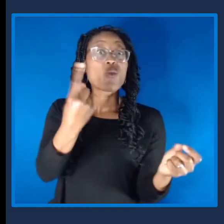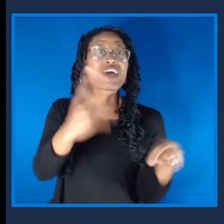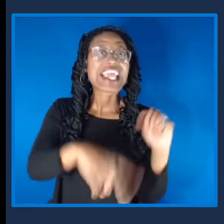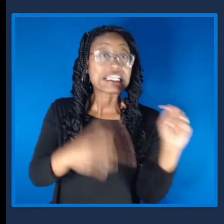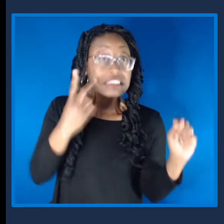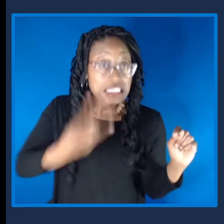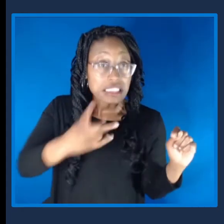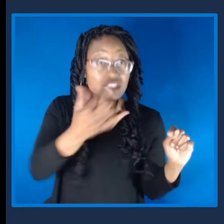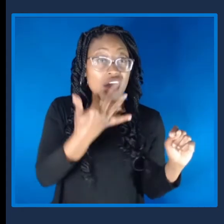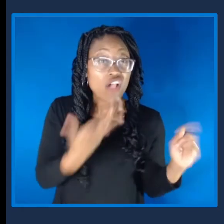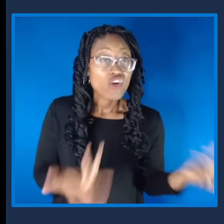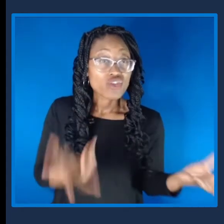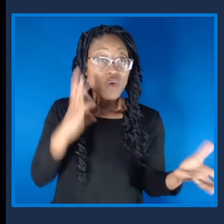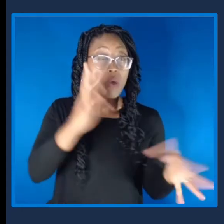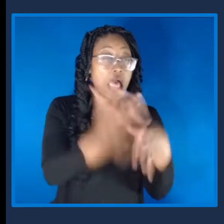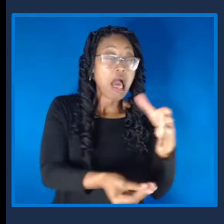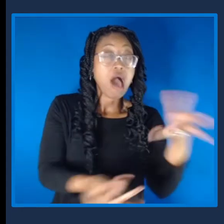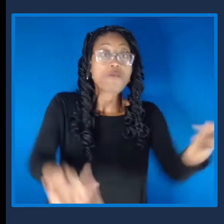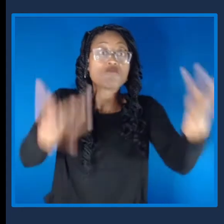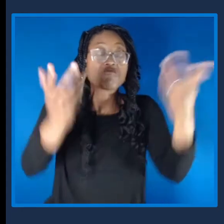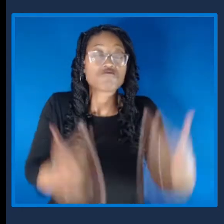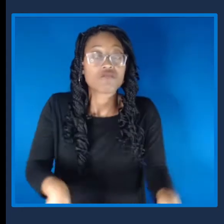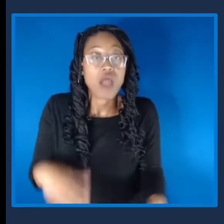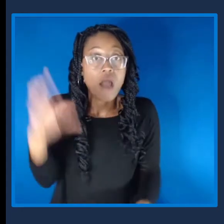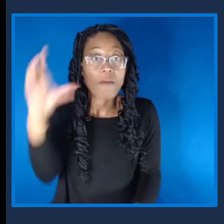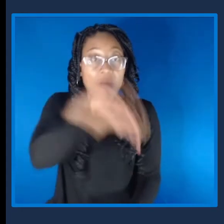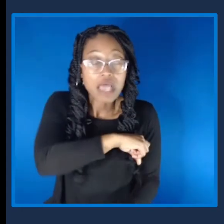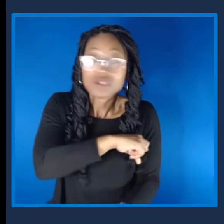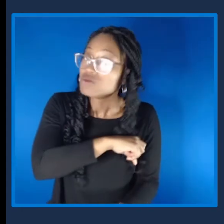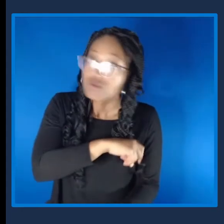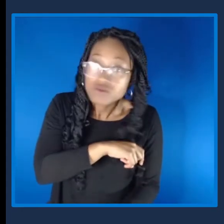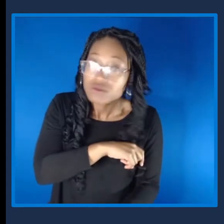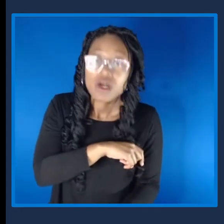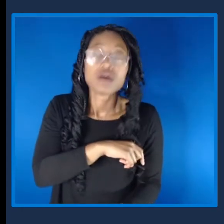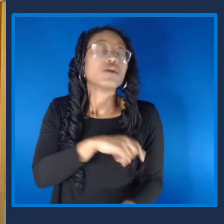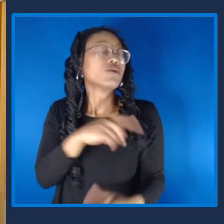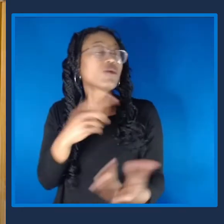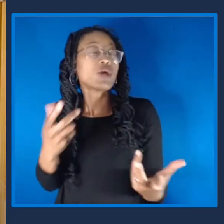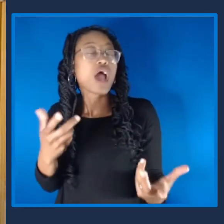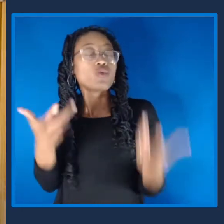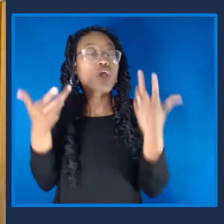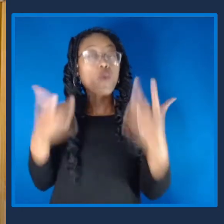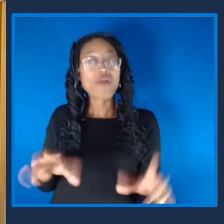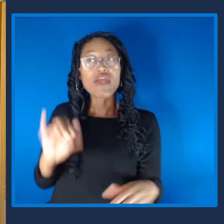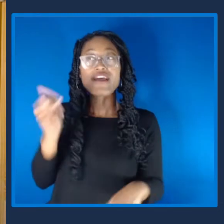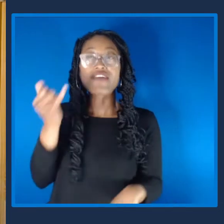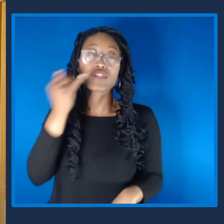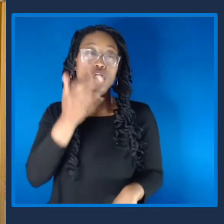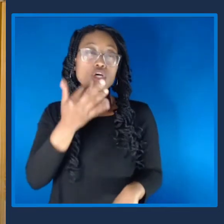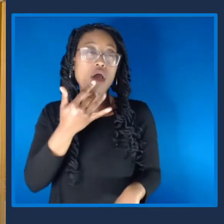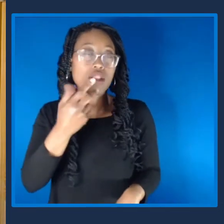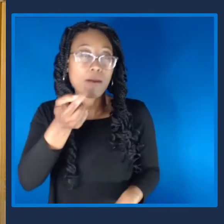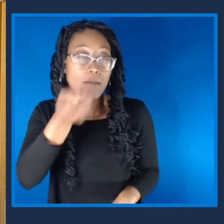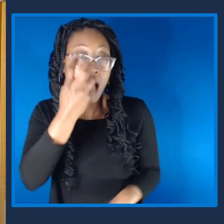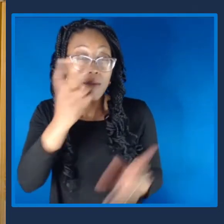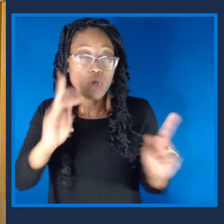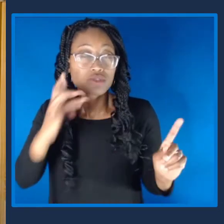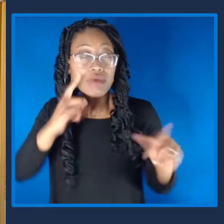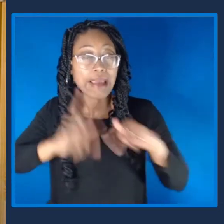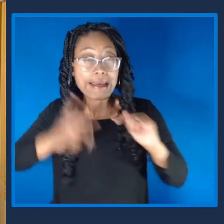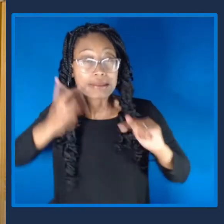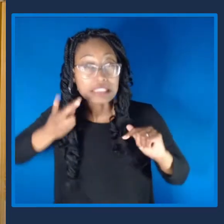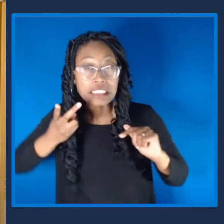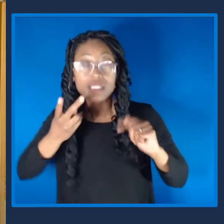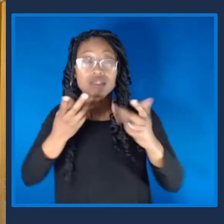would be lost or unable to complete things the way somebody who can perceive color can? For example, in the form, in the inaccessible